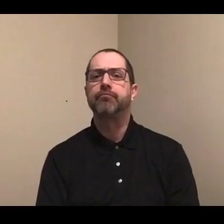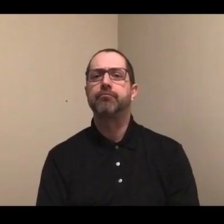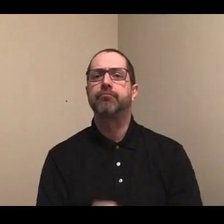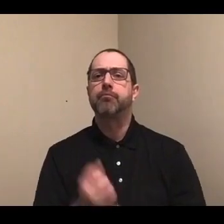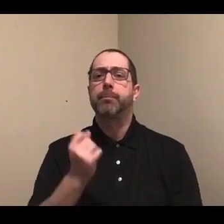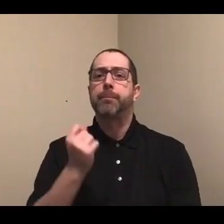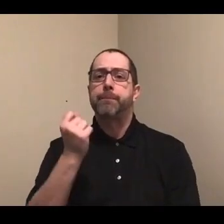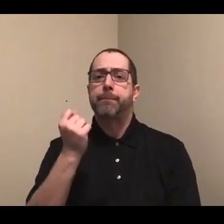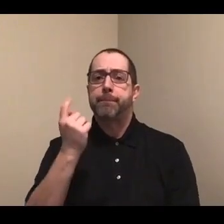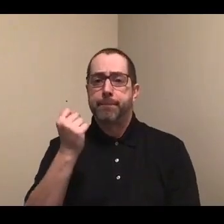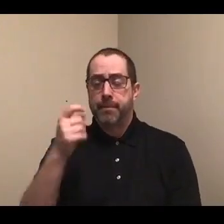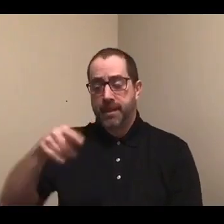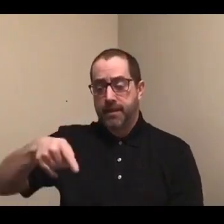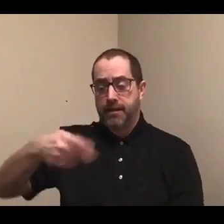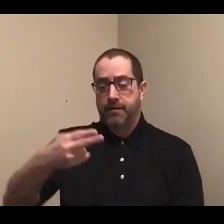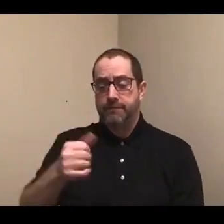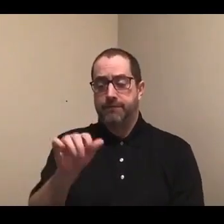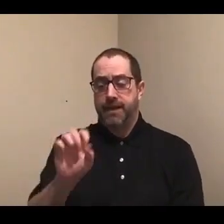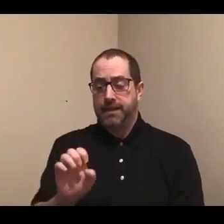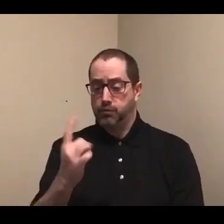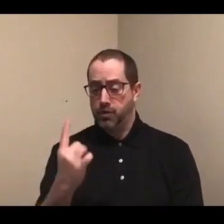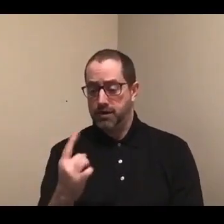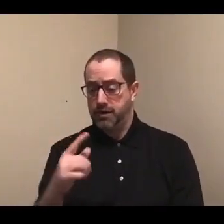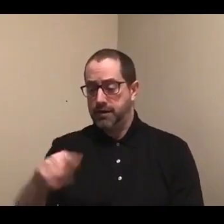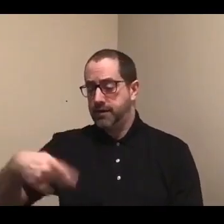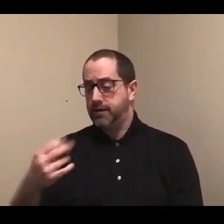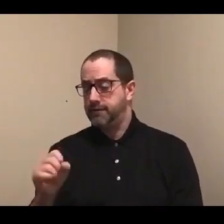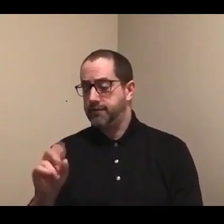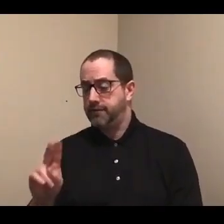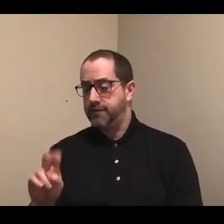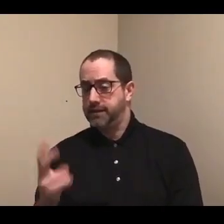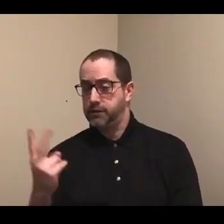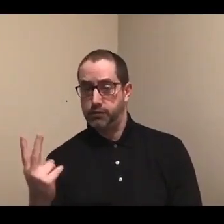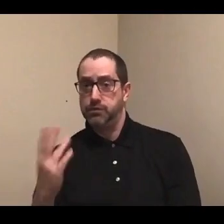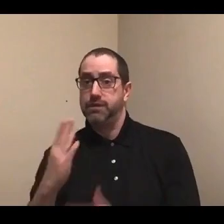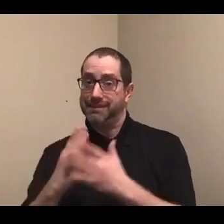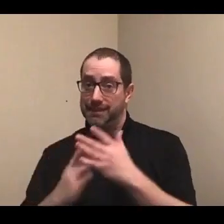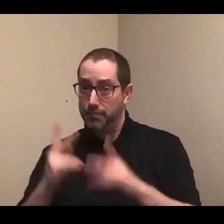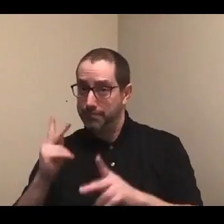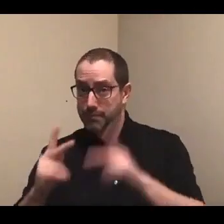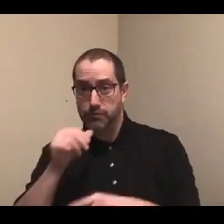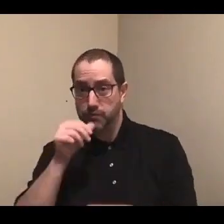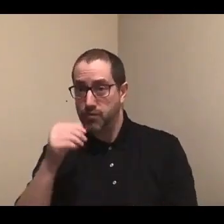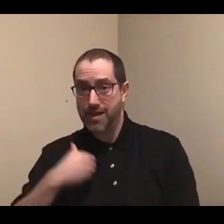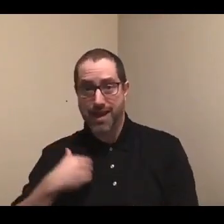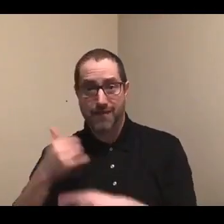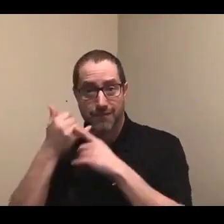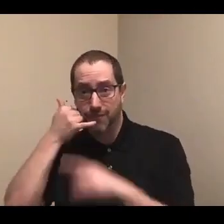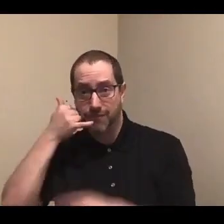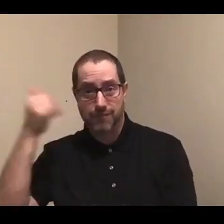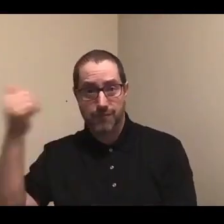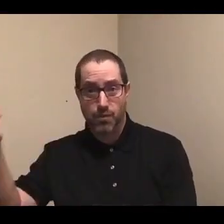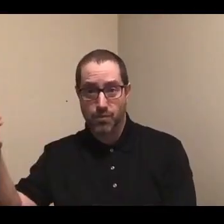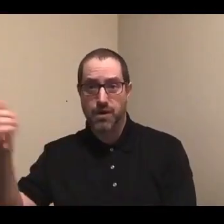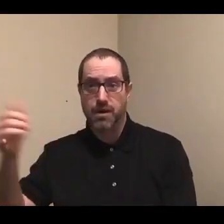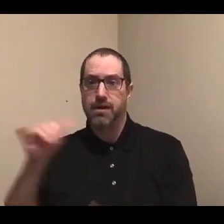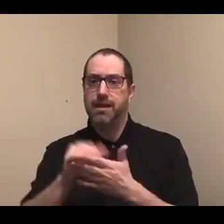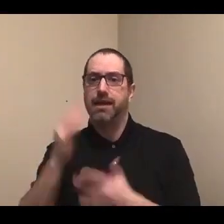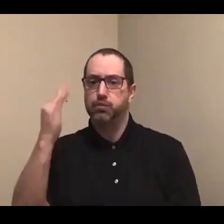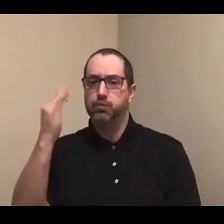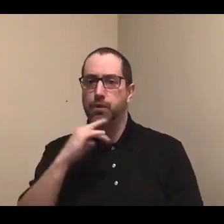vulnerable populations that are identified that might not have access to a landline, and that's why we are having mobile clinics, and that's why we're setting up clinics and